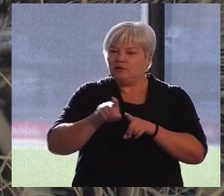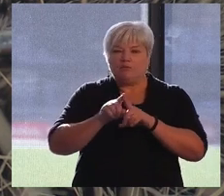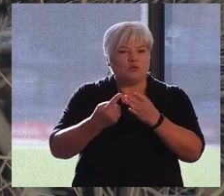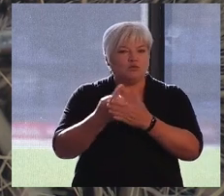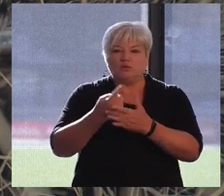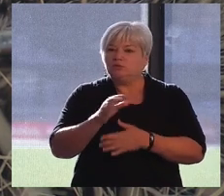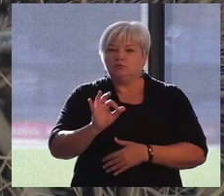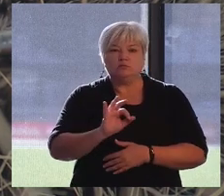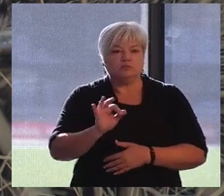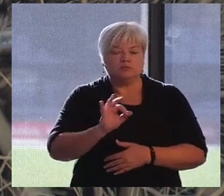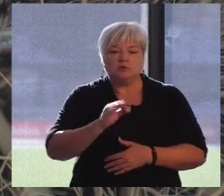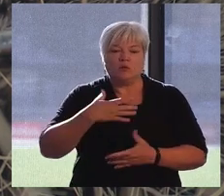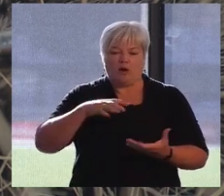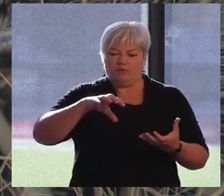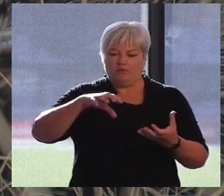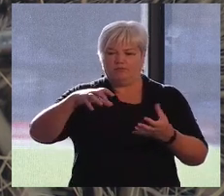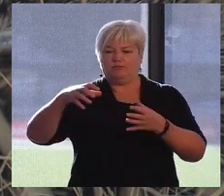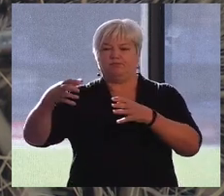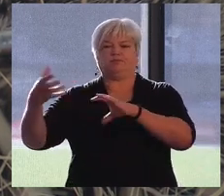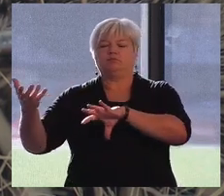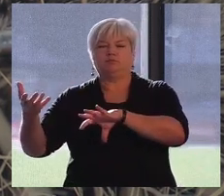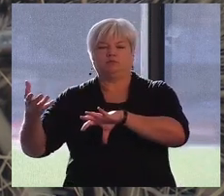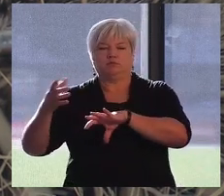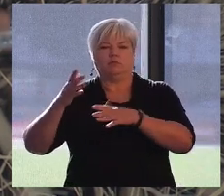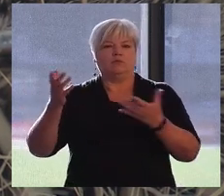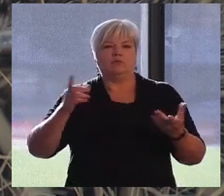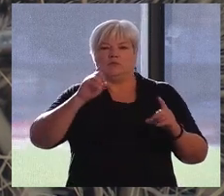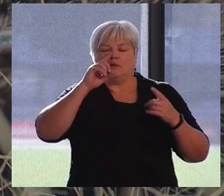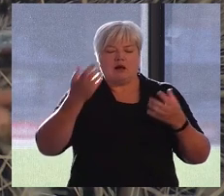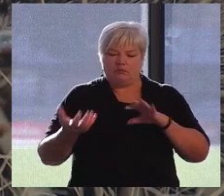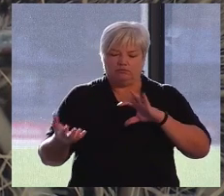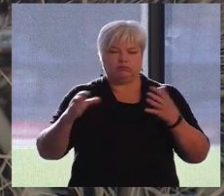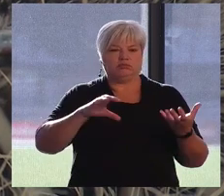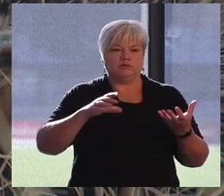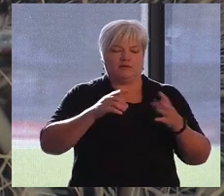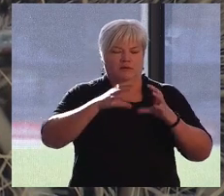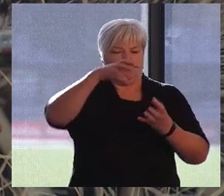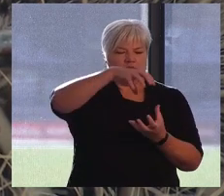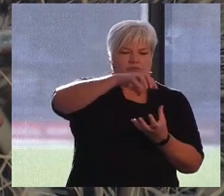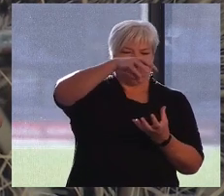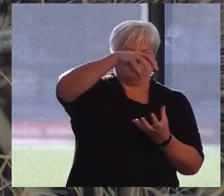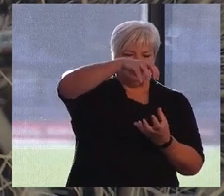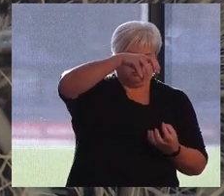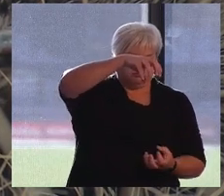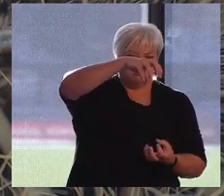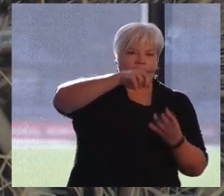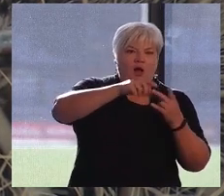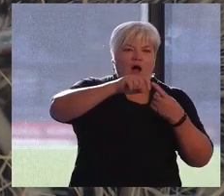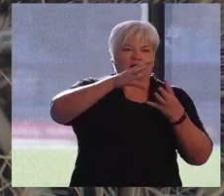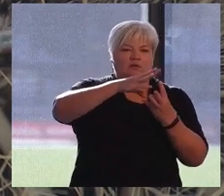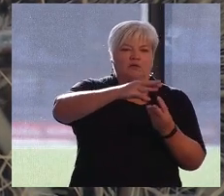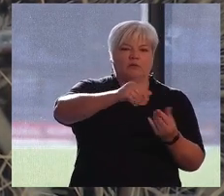to turn things around in the time we have left. Because once the Arctic ice has melted, you can't refreeze it. Once